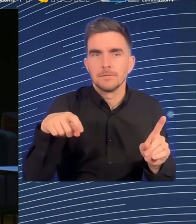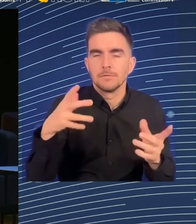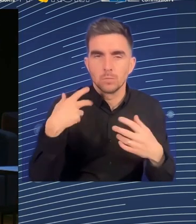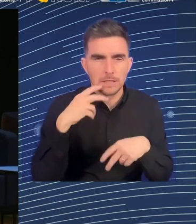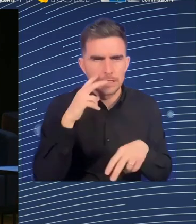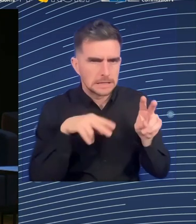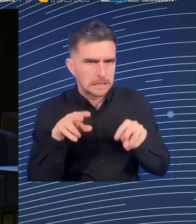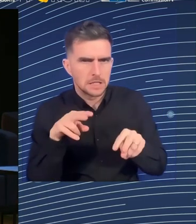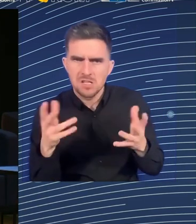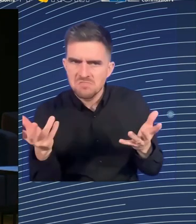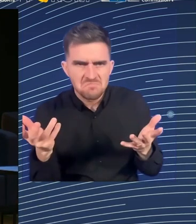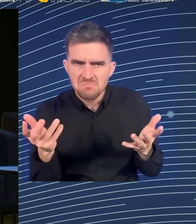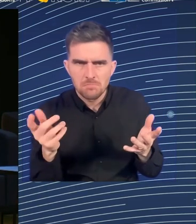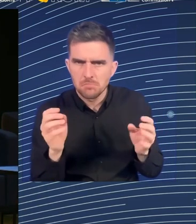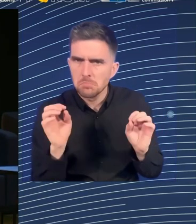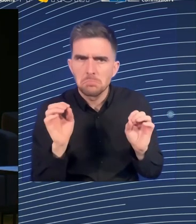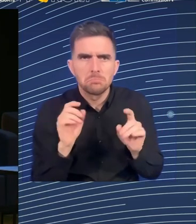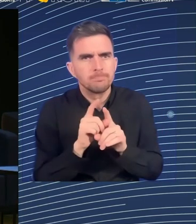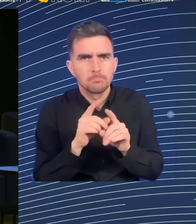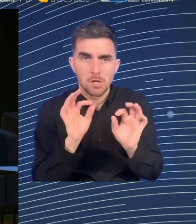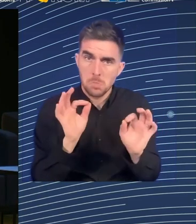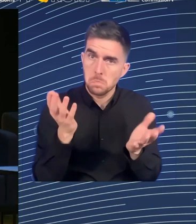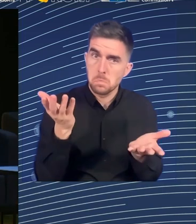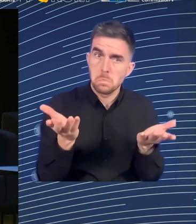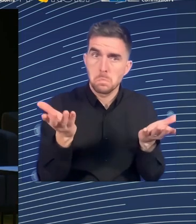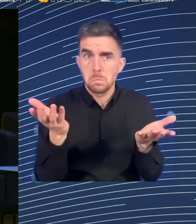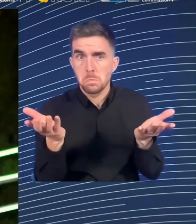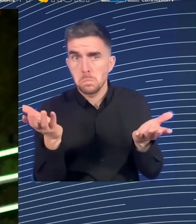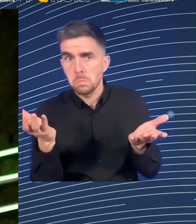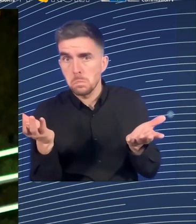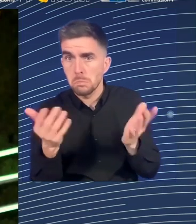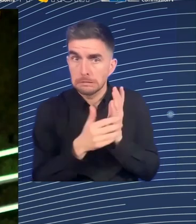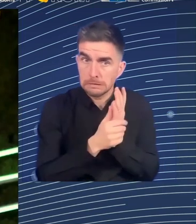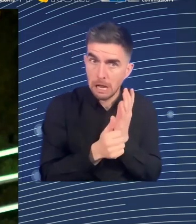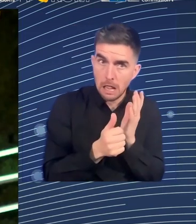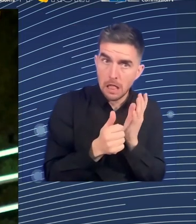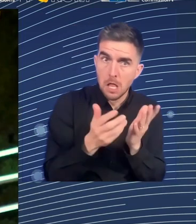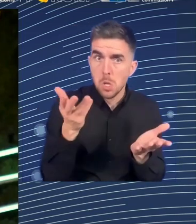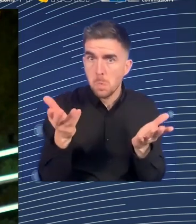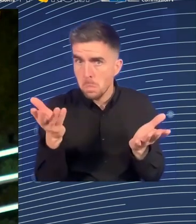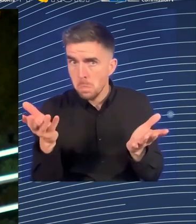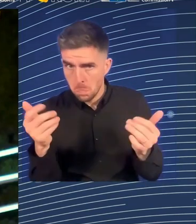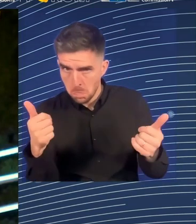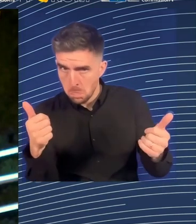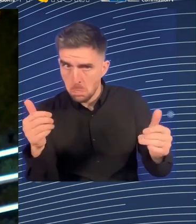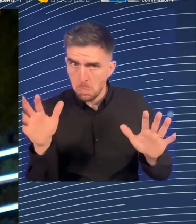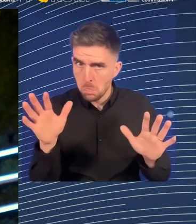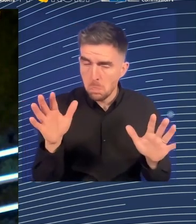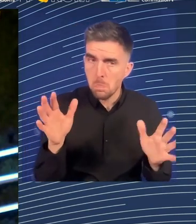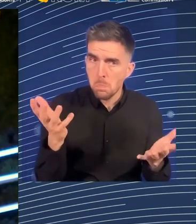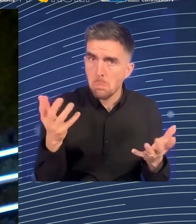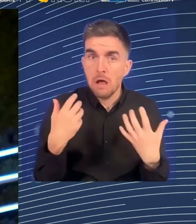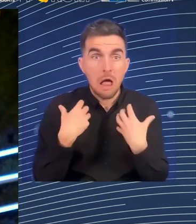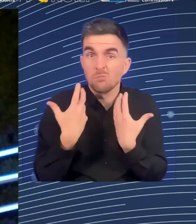no imbalance for for health professionals, for instance, the imbalance for health associate professionals would